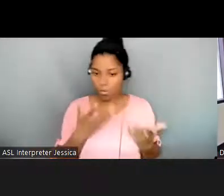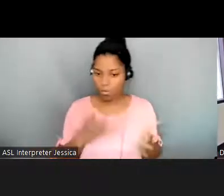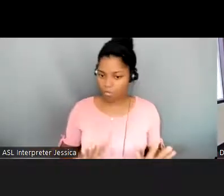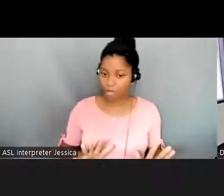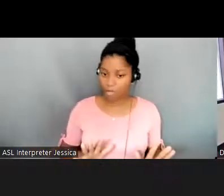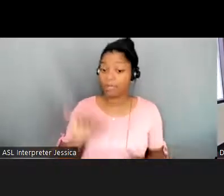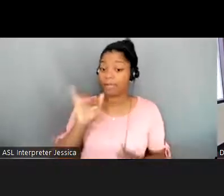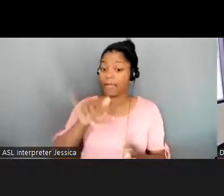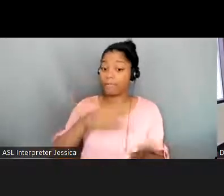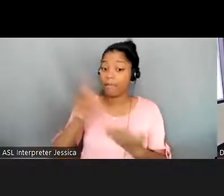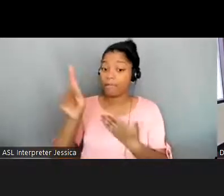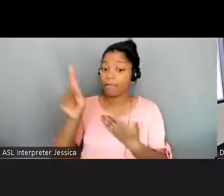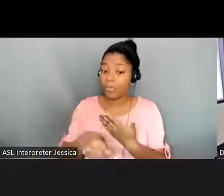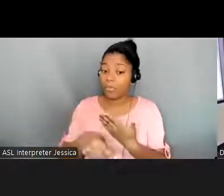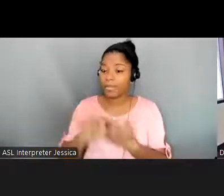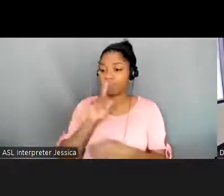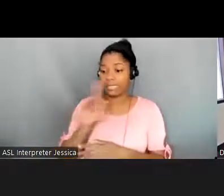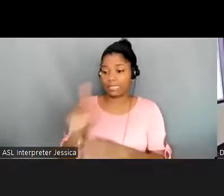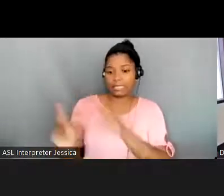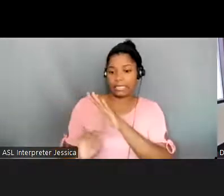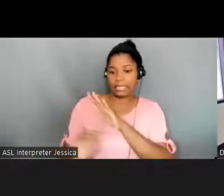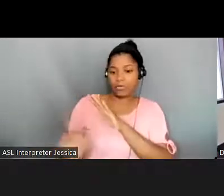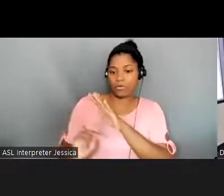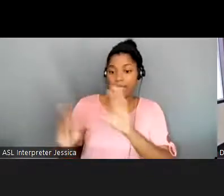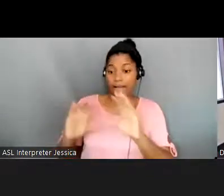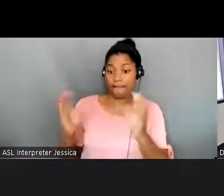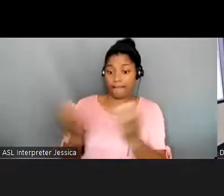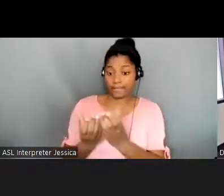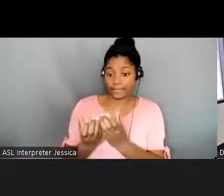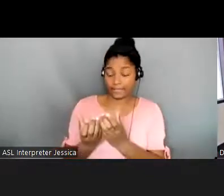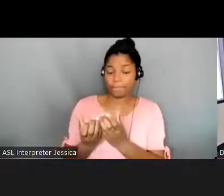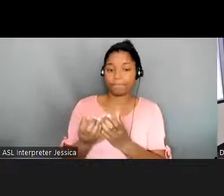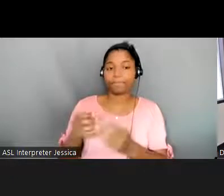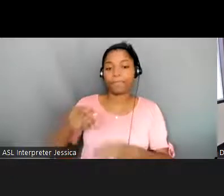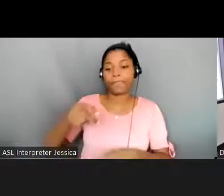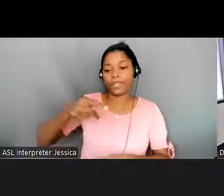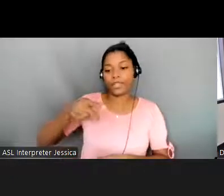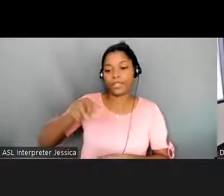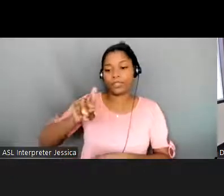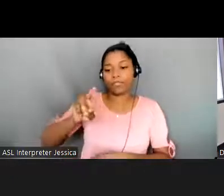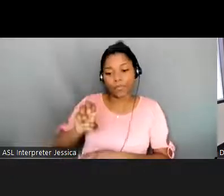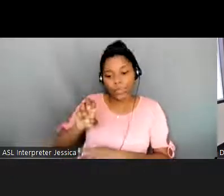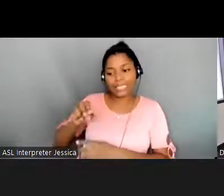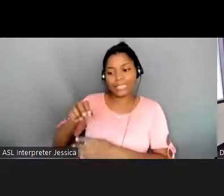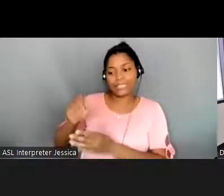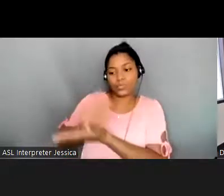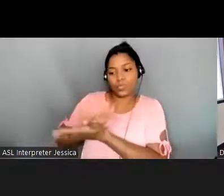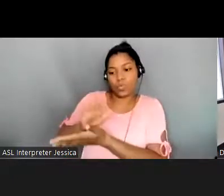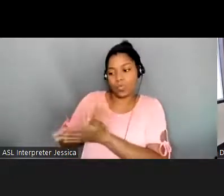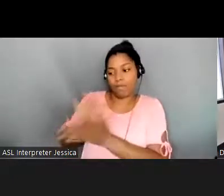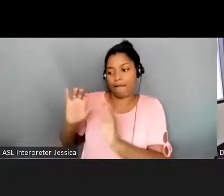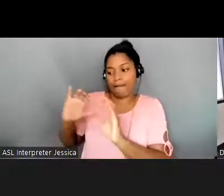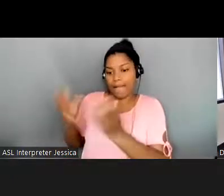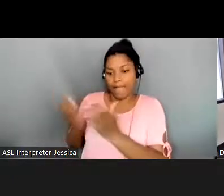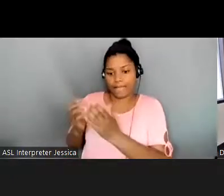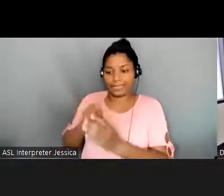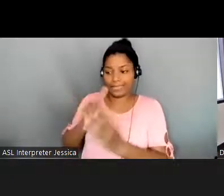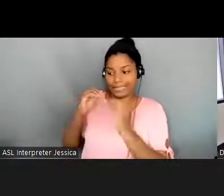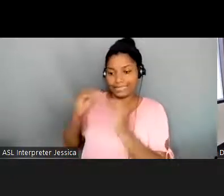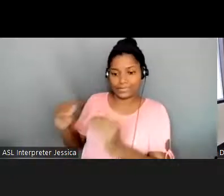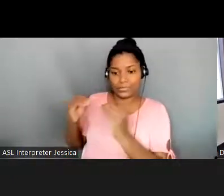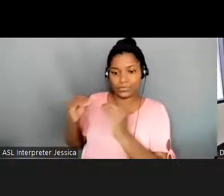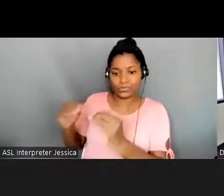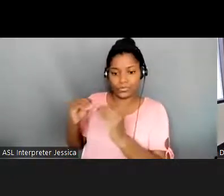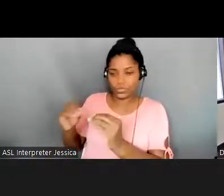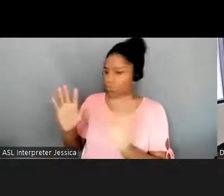program, it's the kindergarten class that when the new pre-K kids start coming in, they teach them immediately that you don't